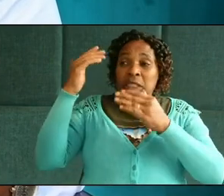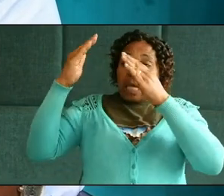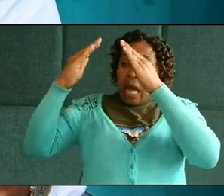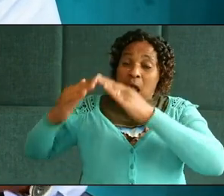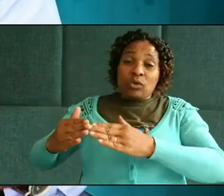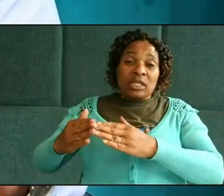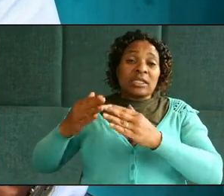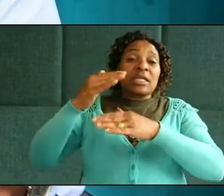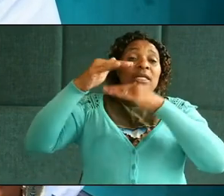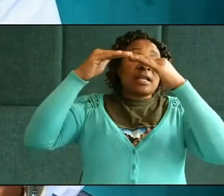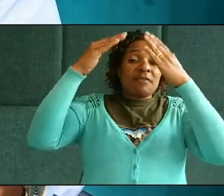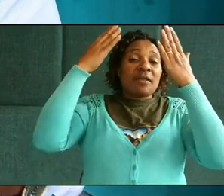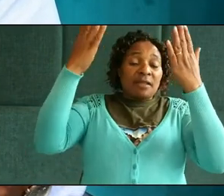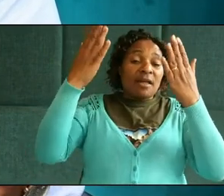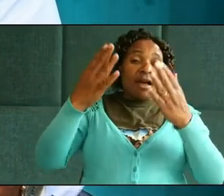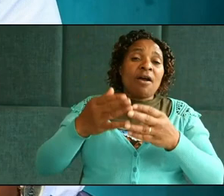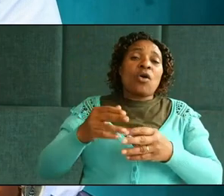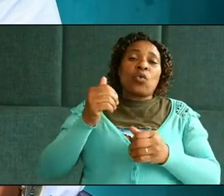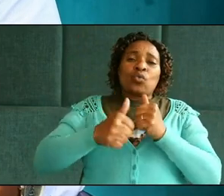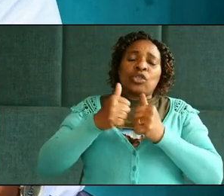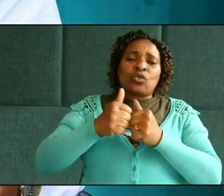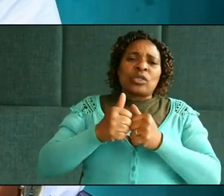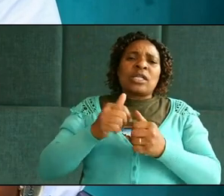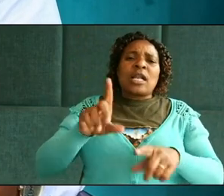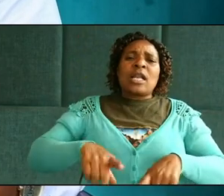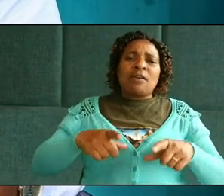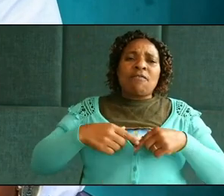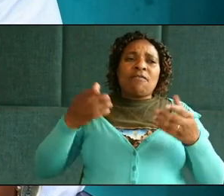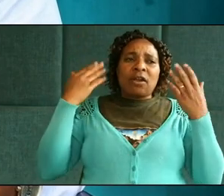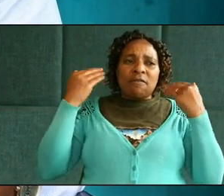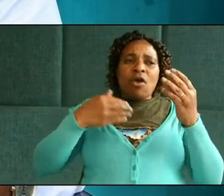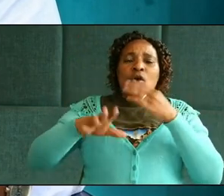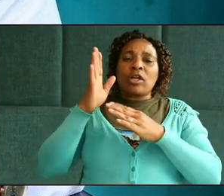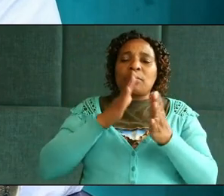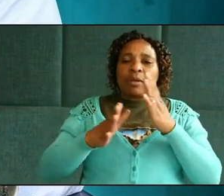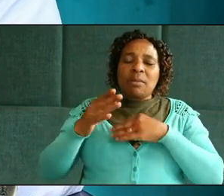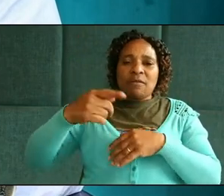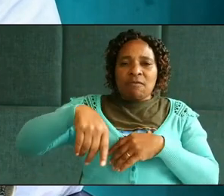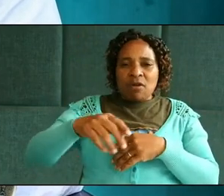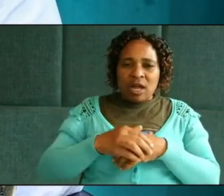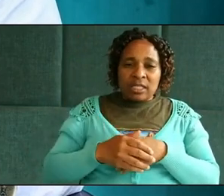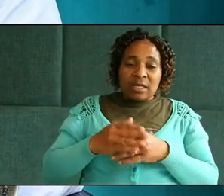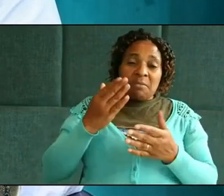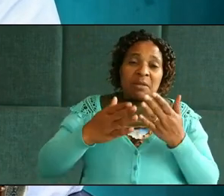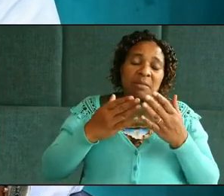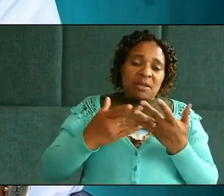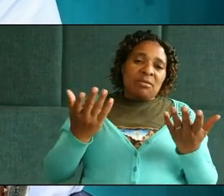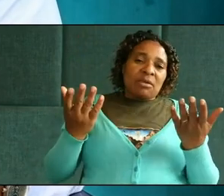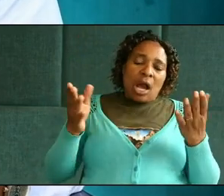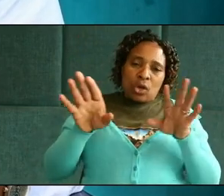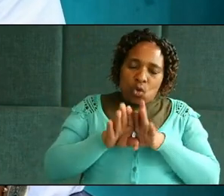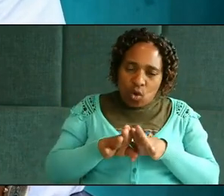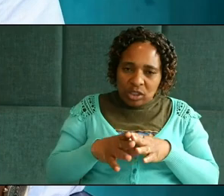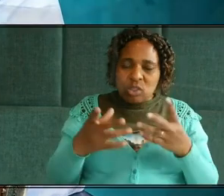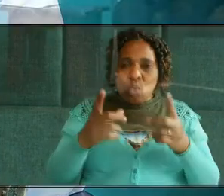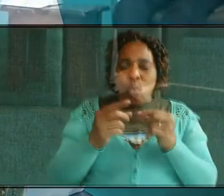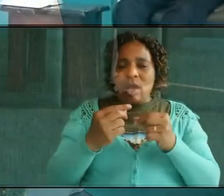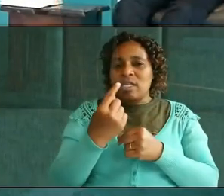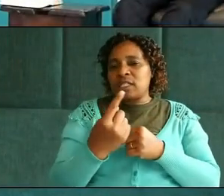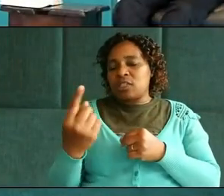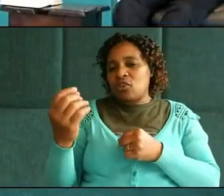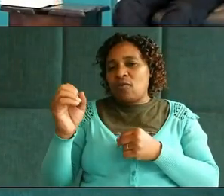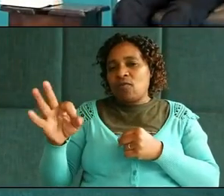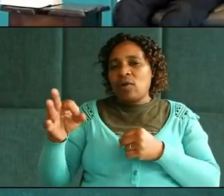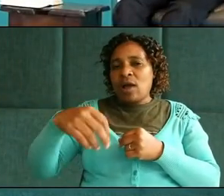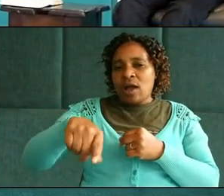see here. But there's an estate in heaven that God is preparing for us. Maybe we can get our parting shots from each and every one of